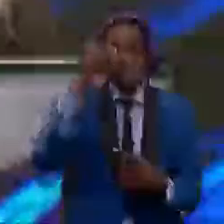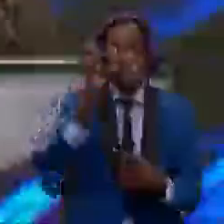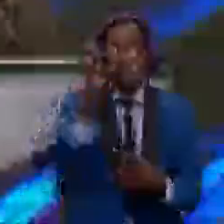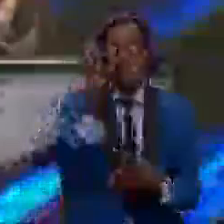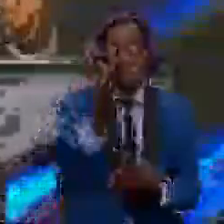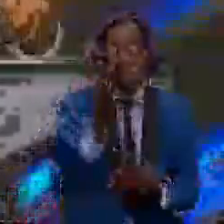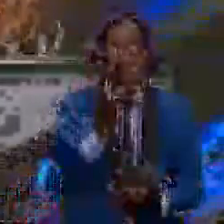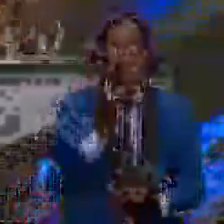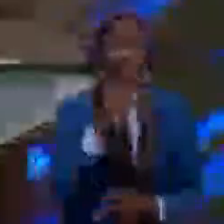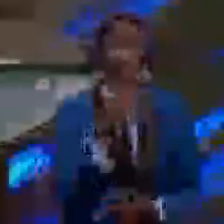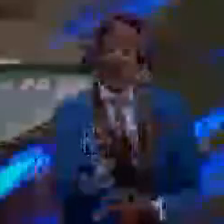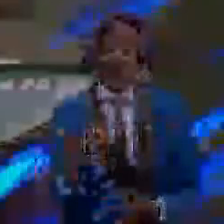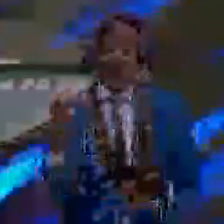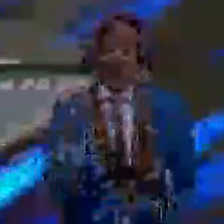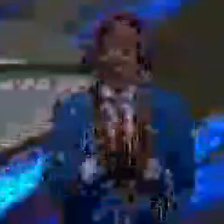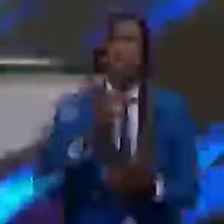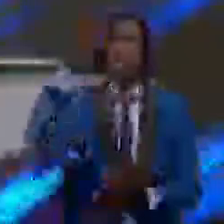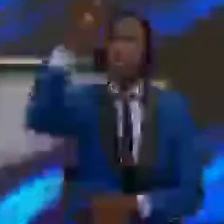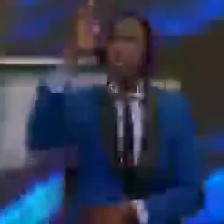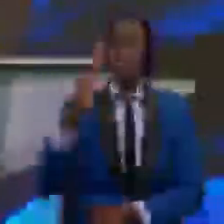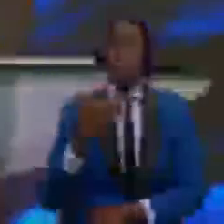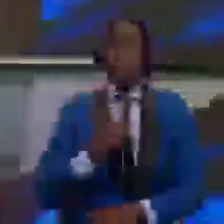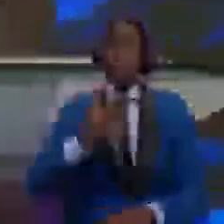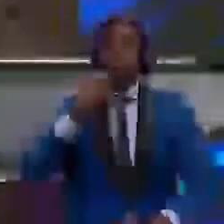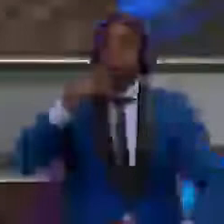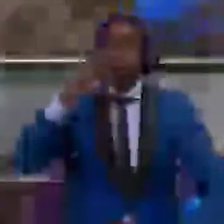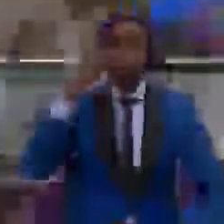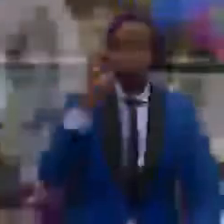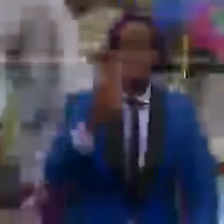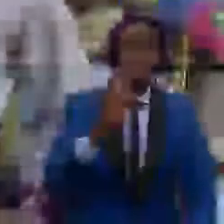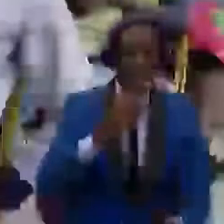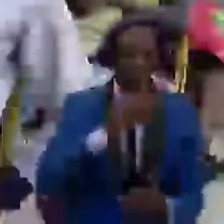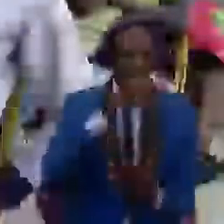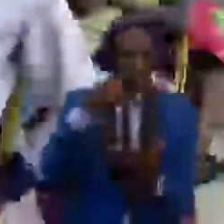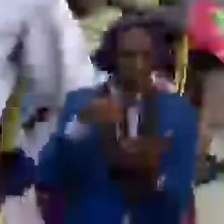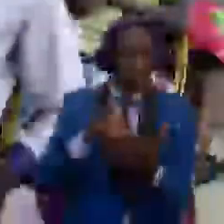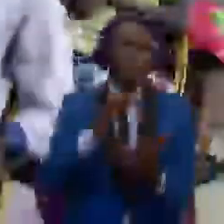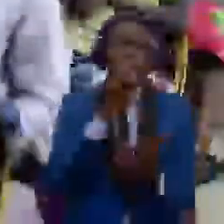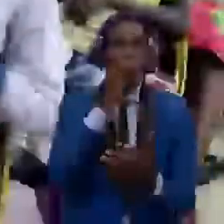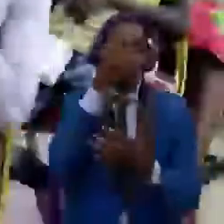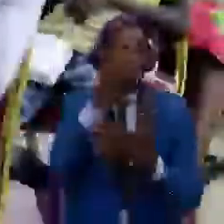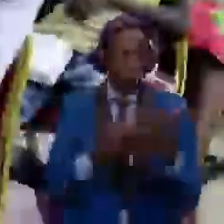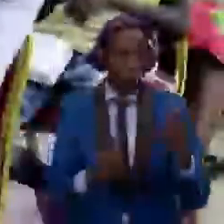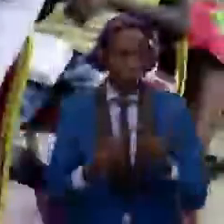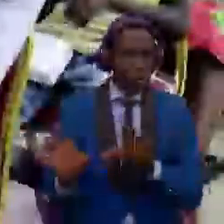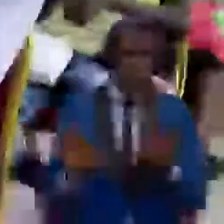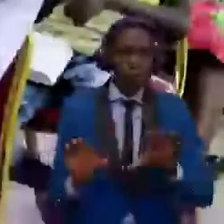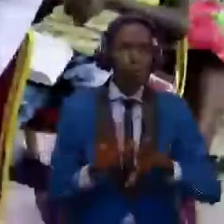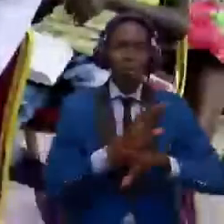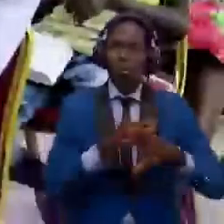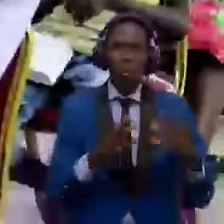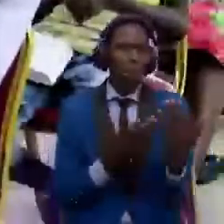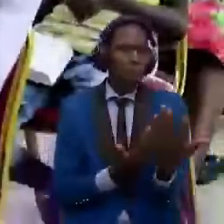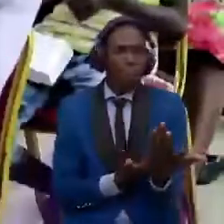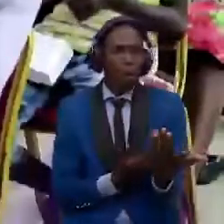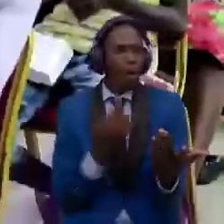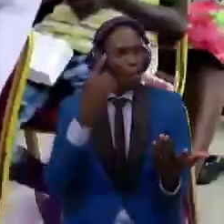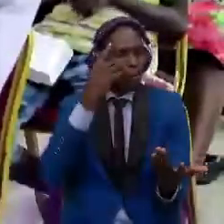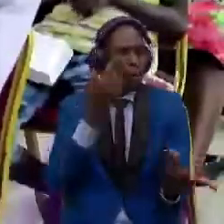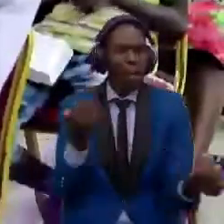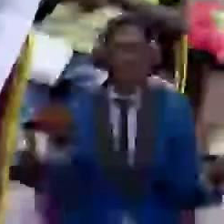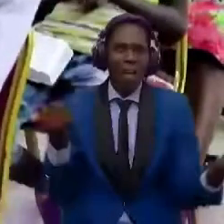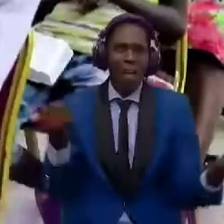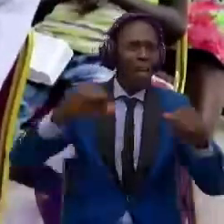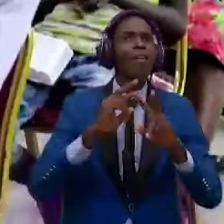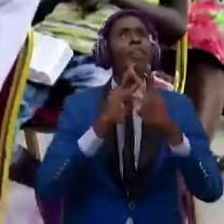has ordained and God has commanded. This is what to do. And we're not waiting for a voice from heaven. We're